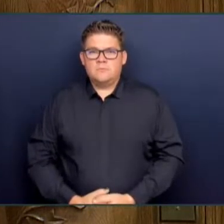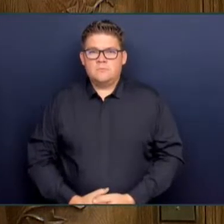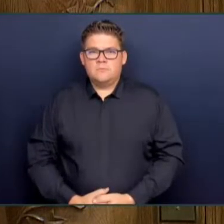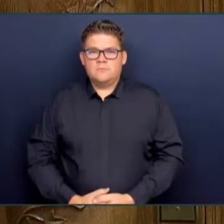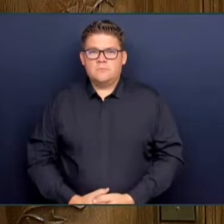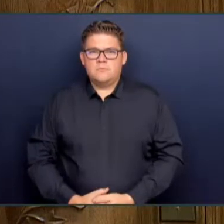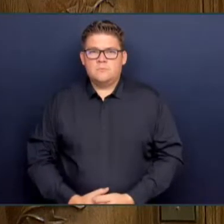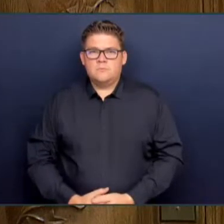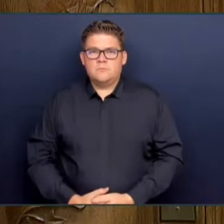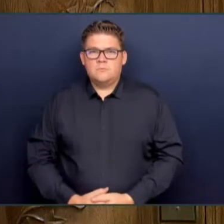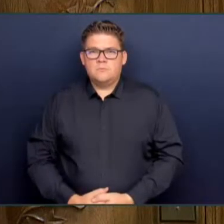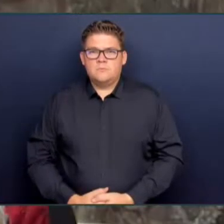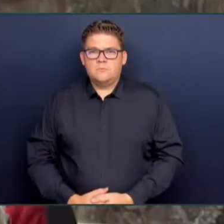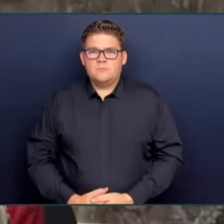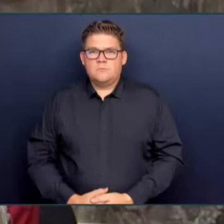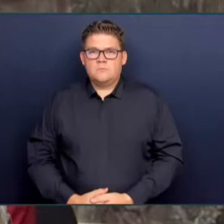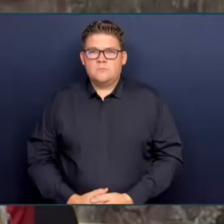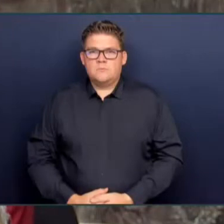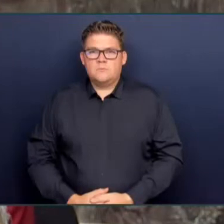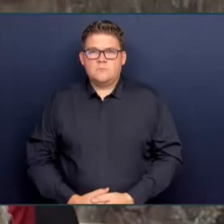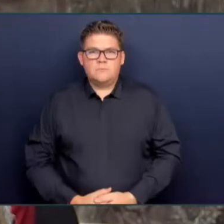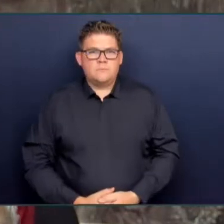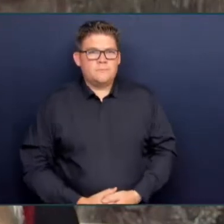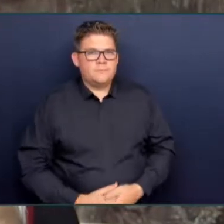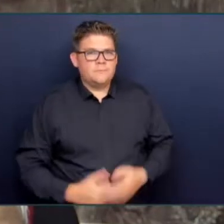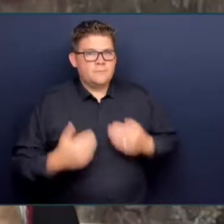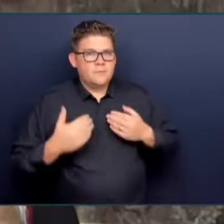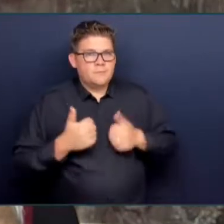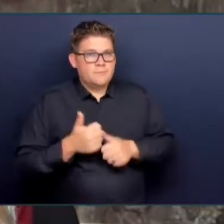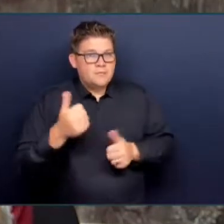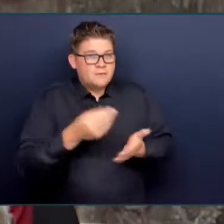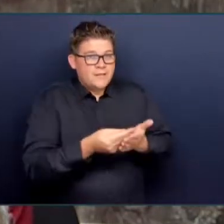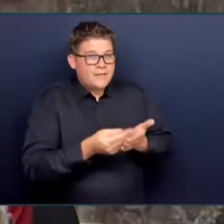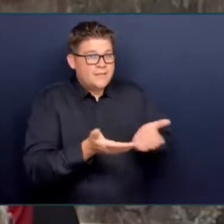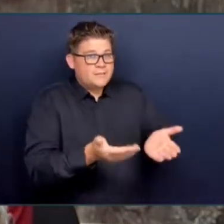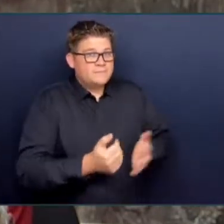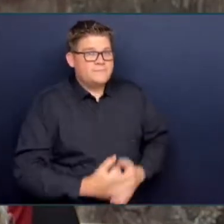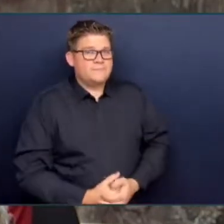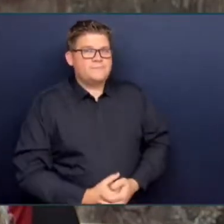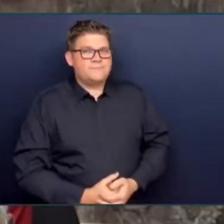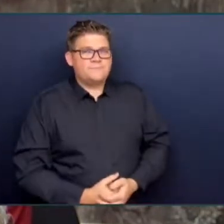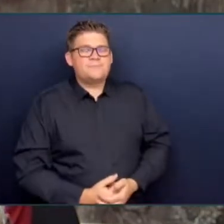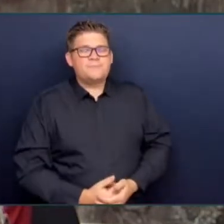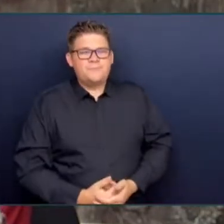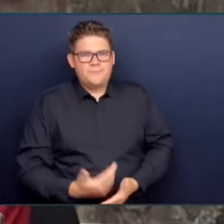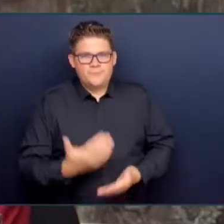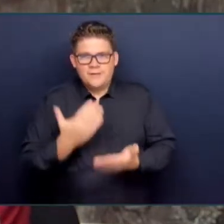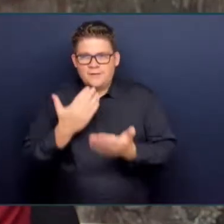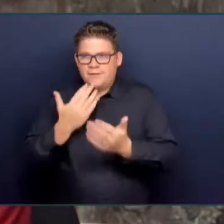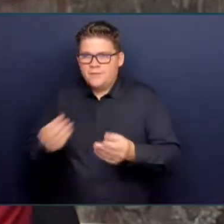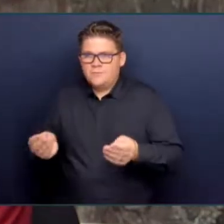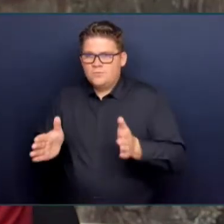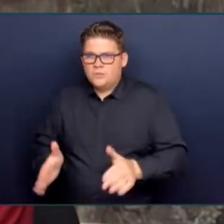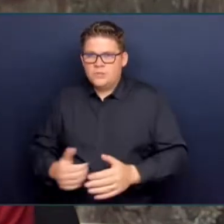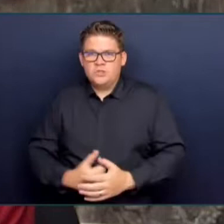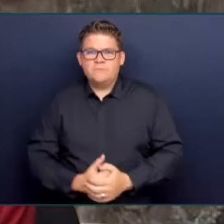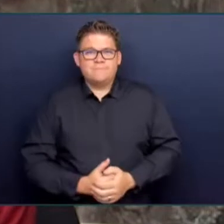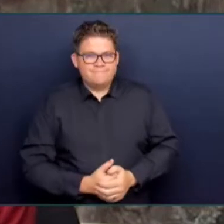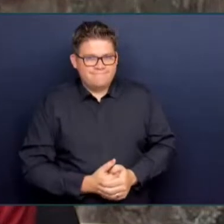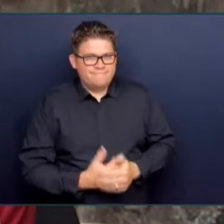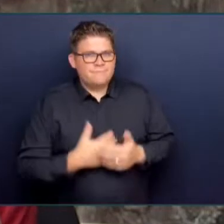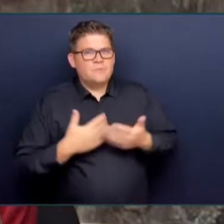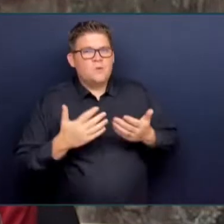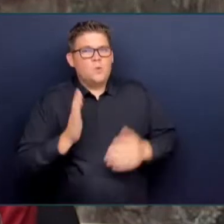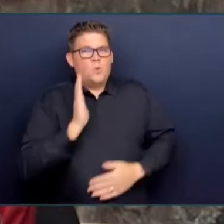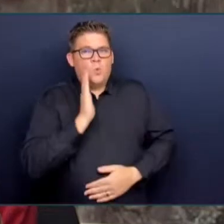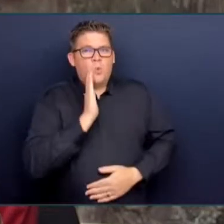Minister of Finance. Thank you very much, Mr. Speaker. And as I said, we will be bringing in the renters rebate in this mandate. But I also want to point out, Mr. Speaker, and we